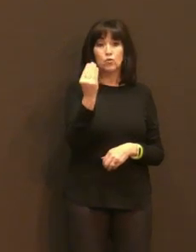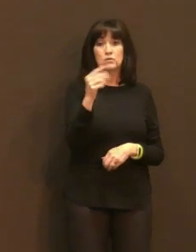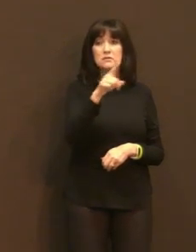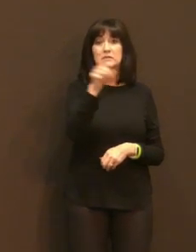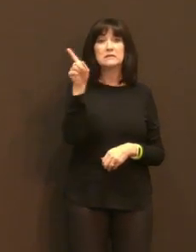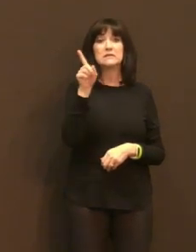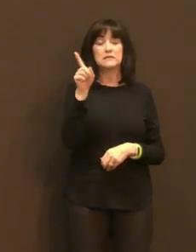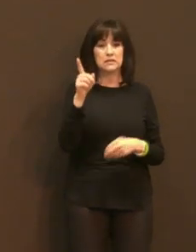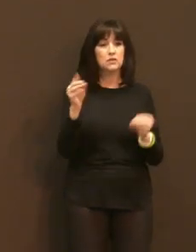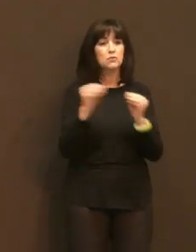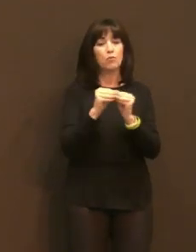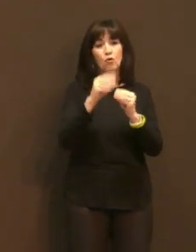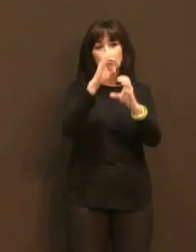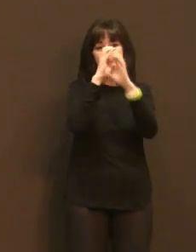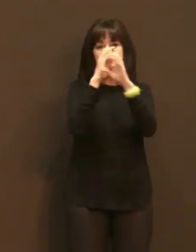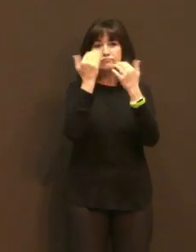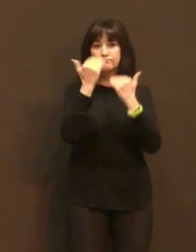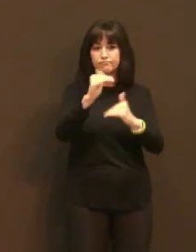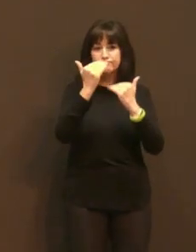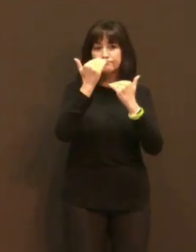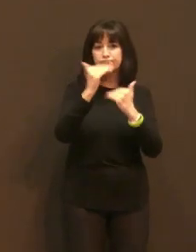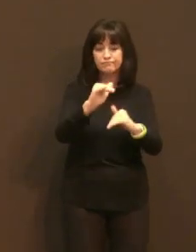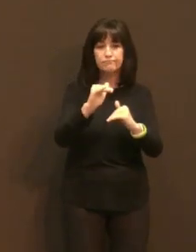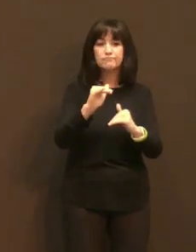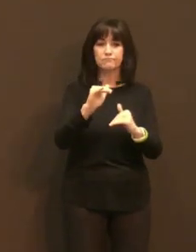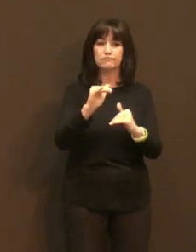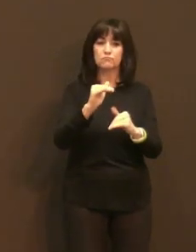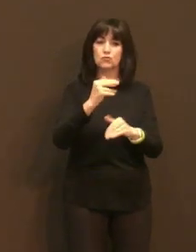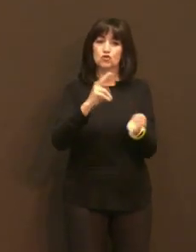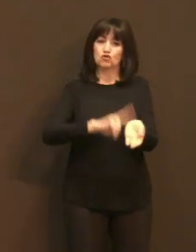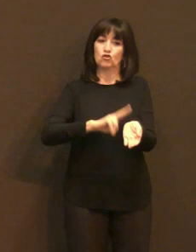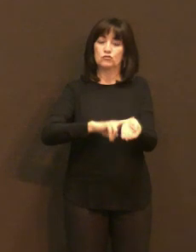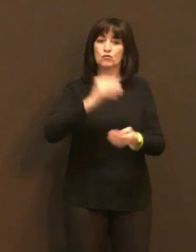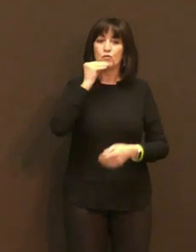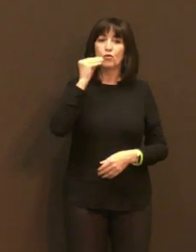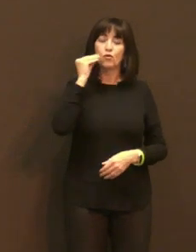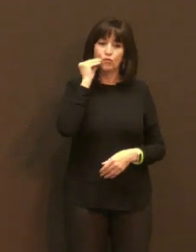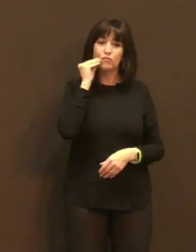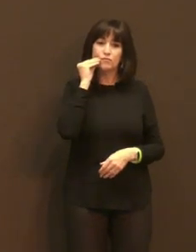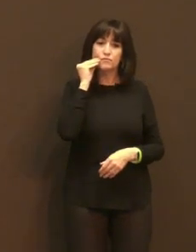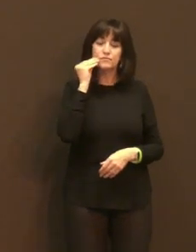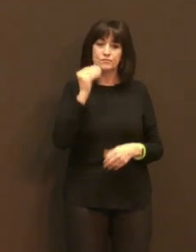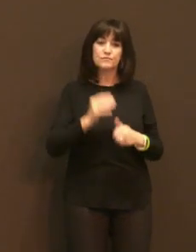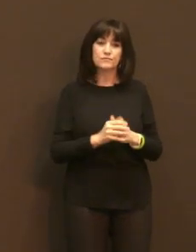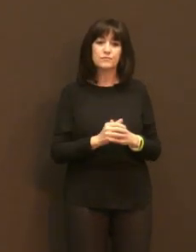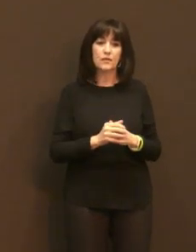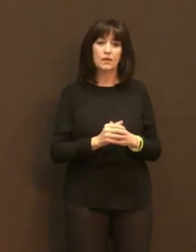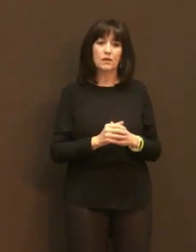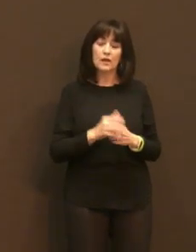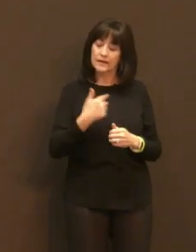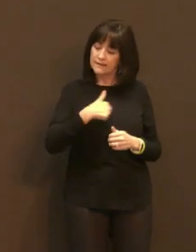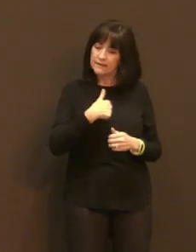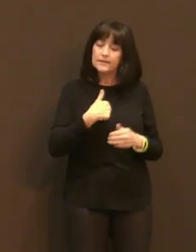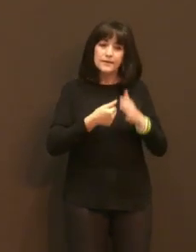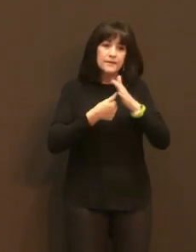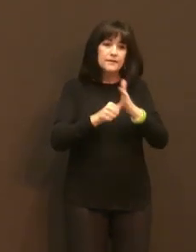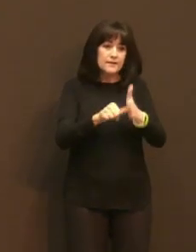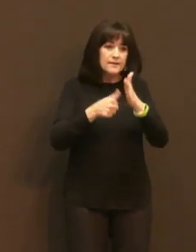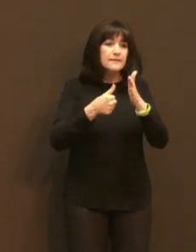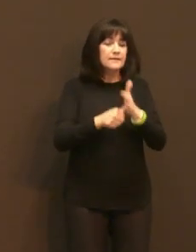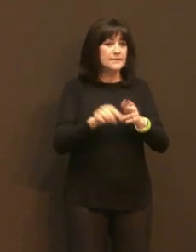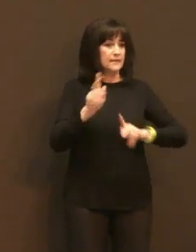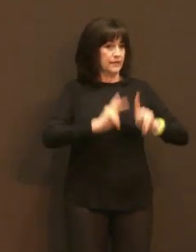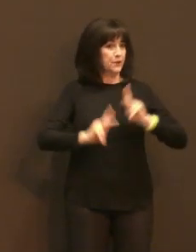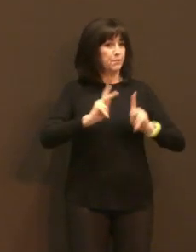care facilities. One of the things that we've been saying time and time again, that the people most at risk are our senior citizens in